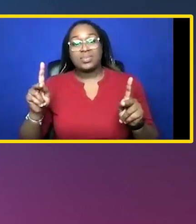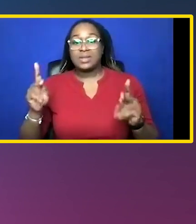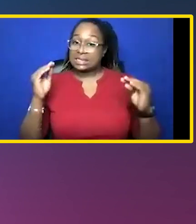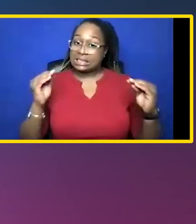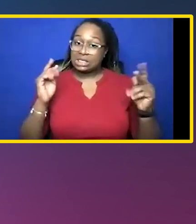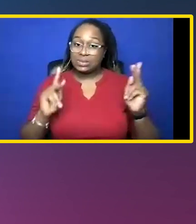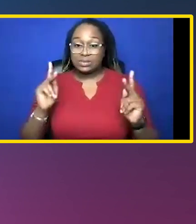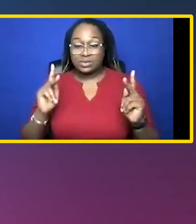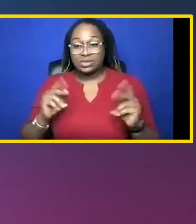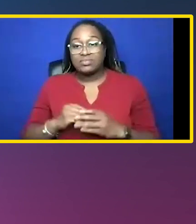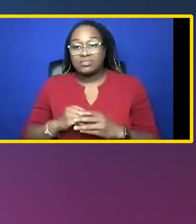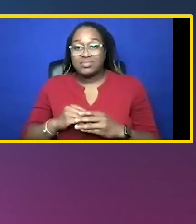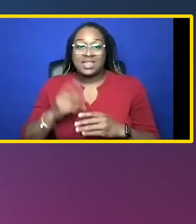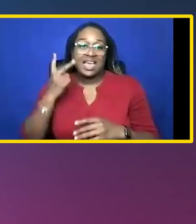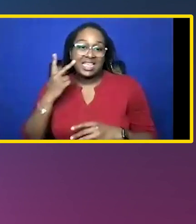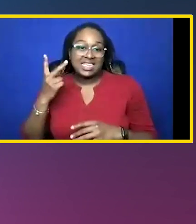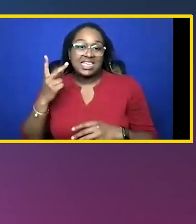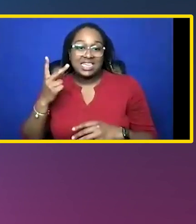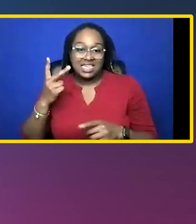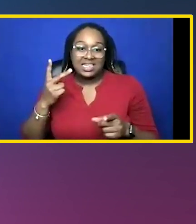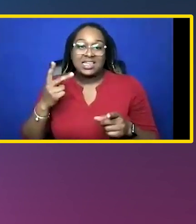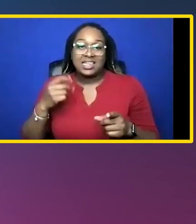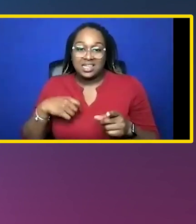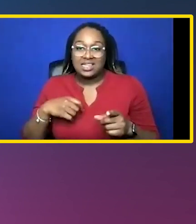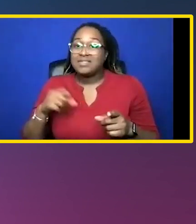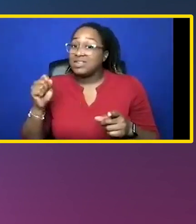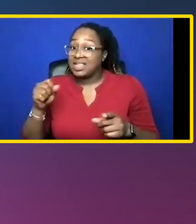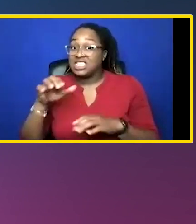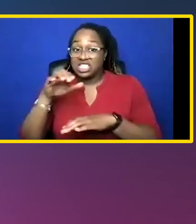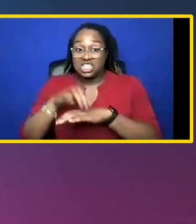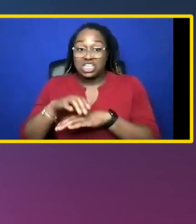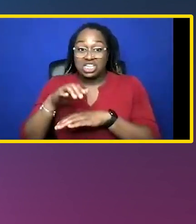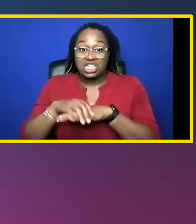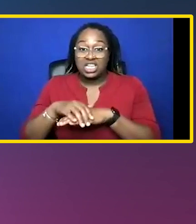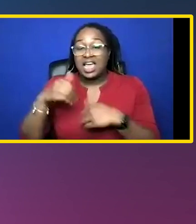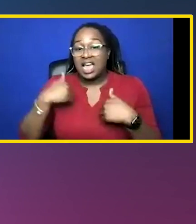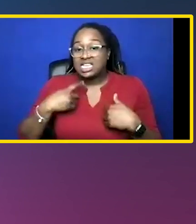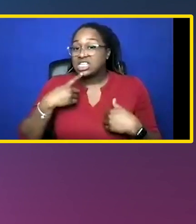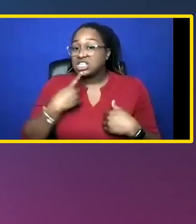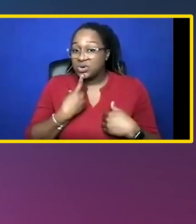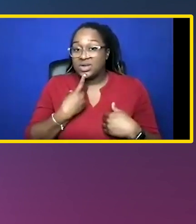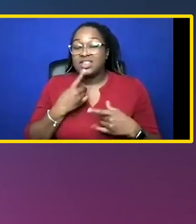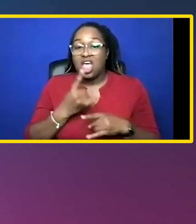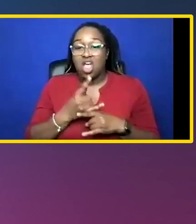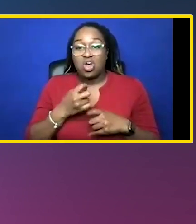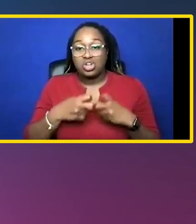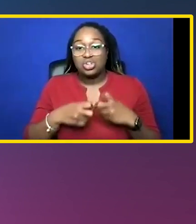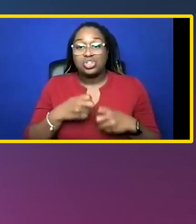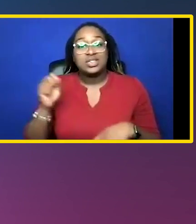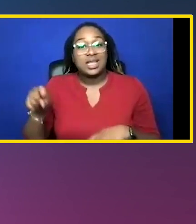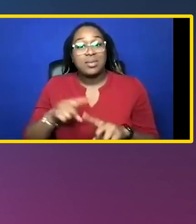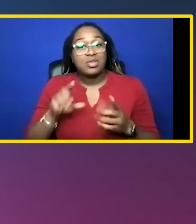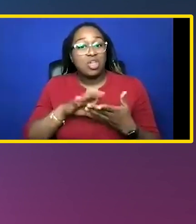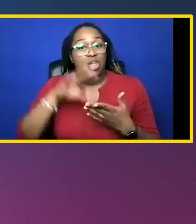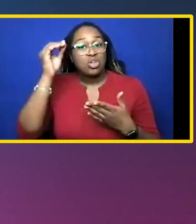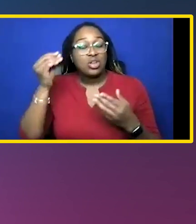teach people. And I'm seeing in the chat, England has a serious alcohol issue. Yes. But I think that it's an learning opportunity to